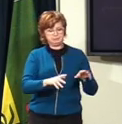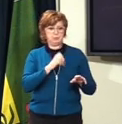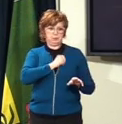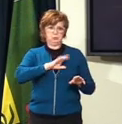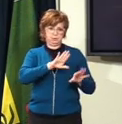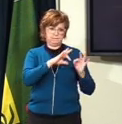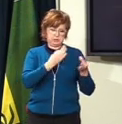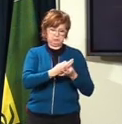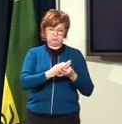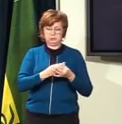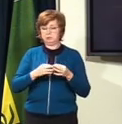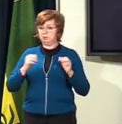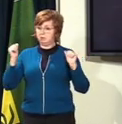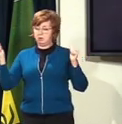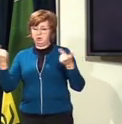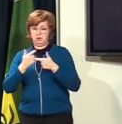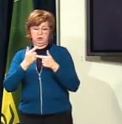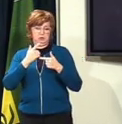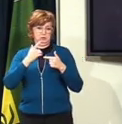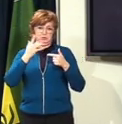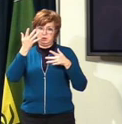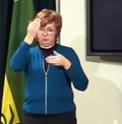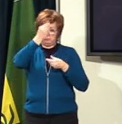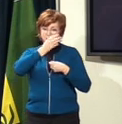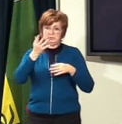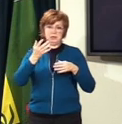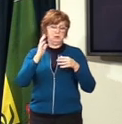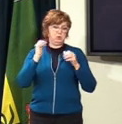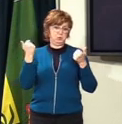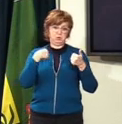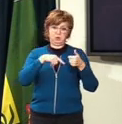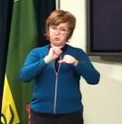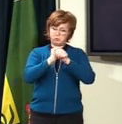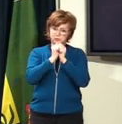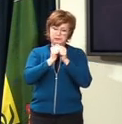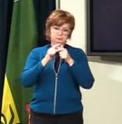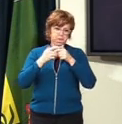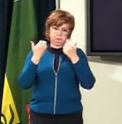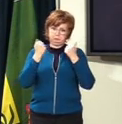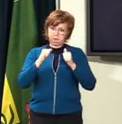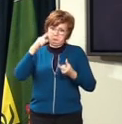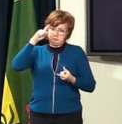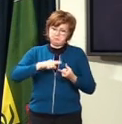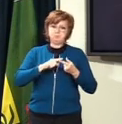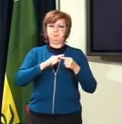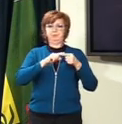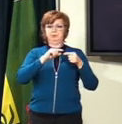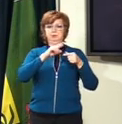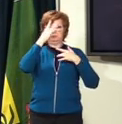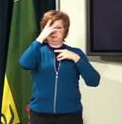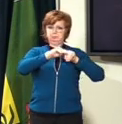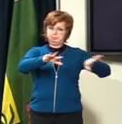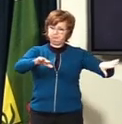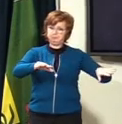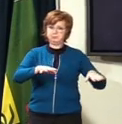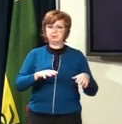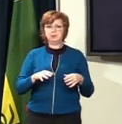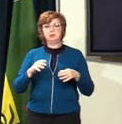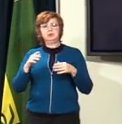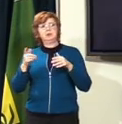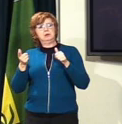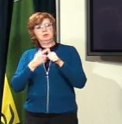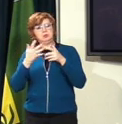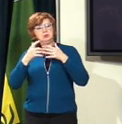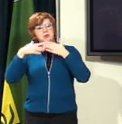this disease. I'd like to also start by urging the public to thank our healthcare workers. They are making sacrifices and